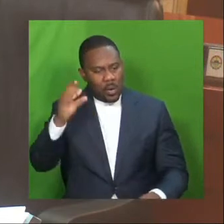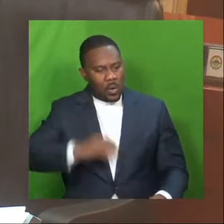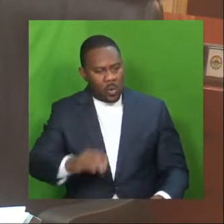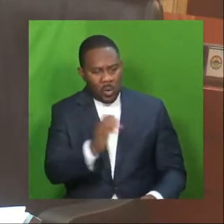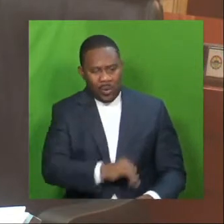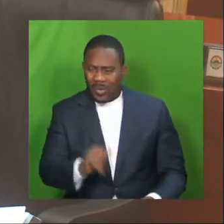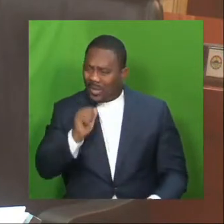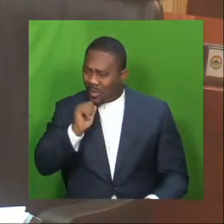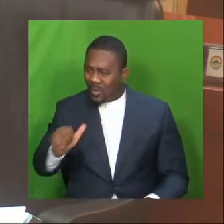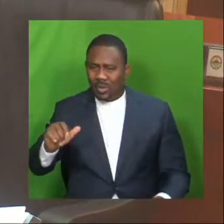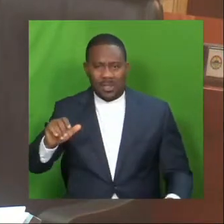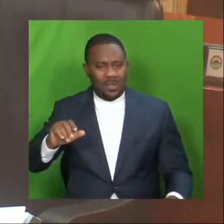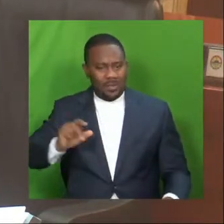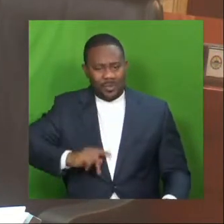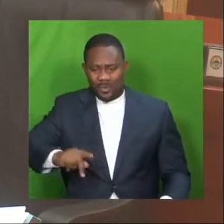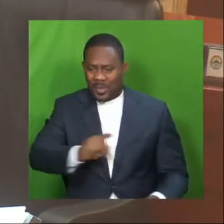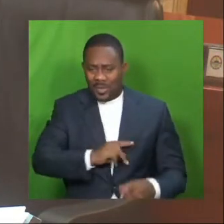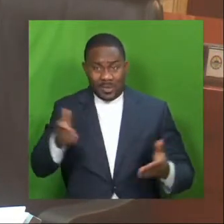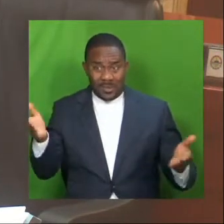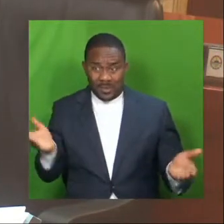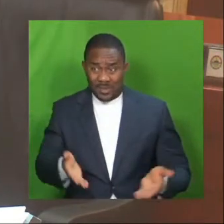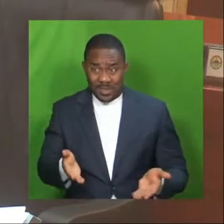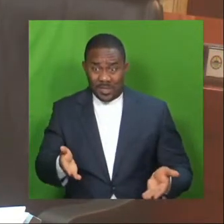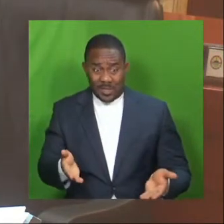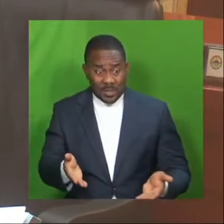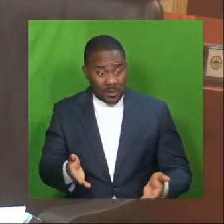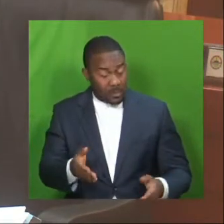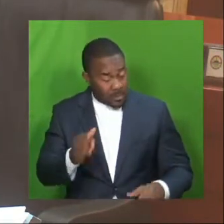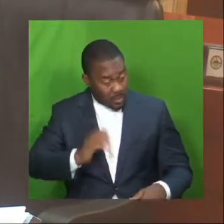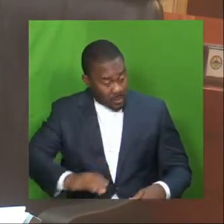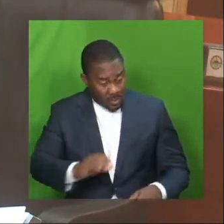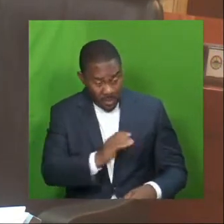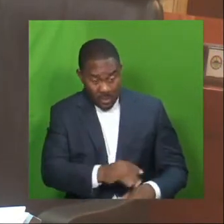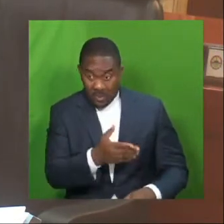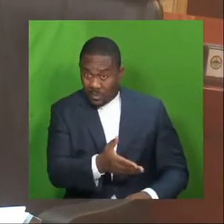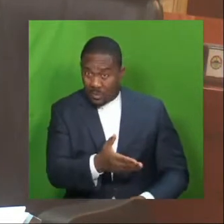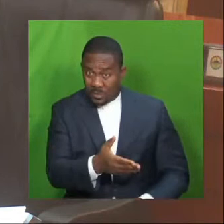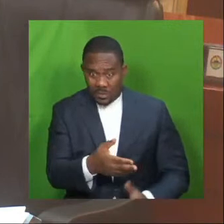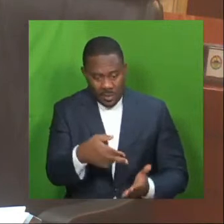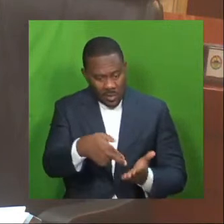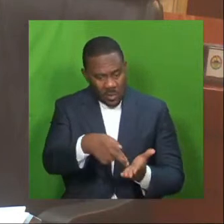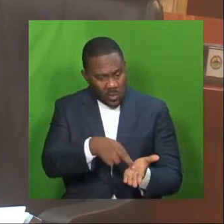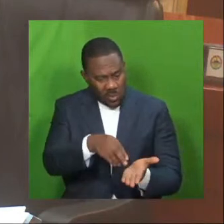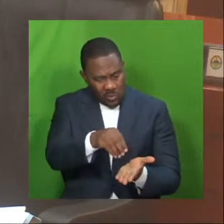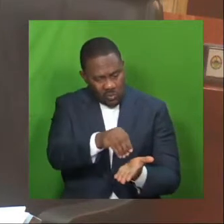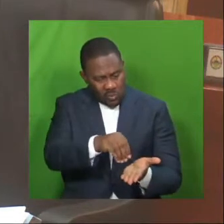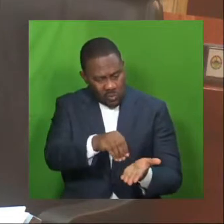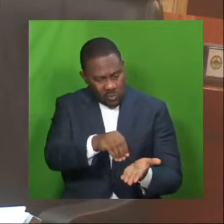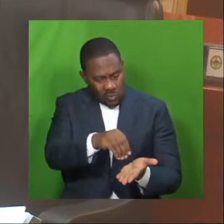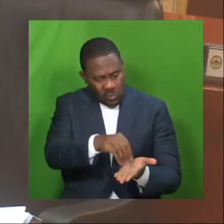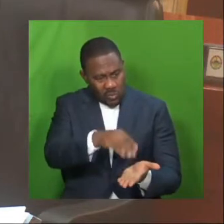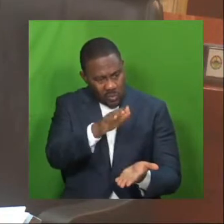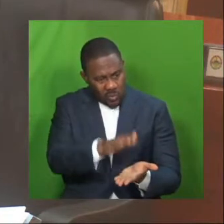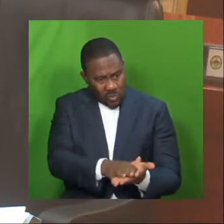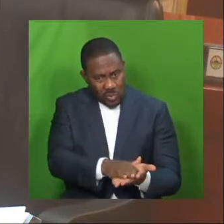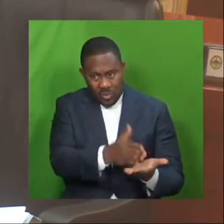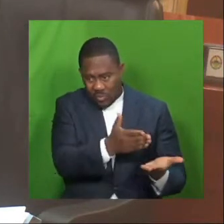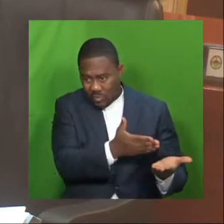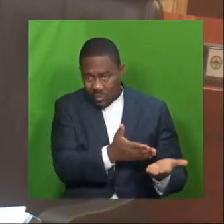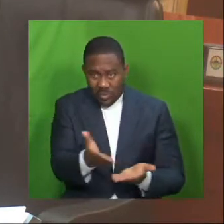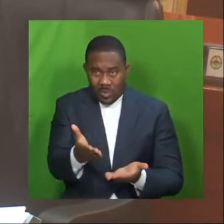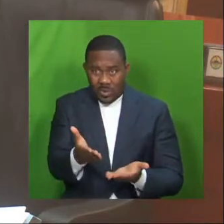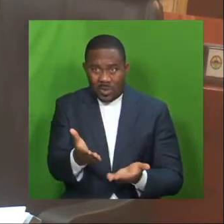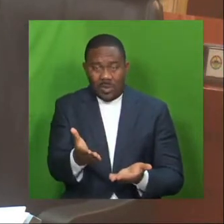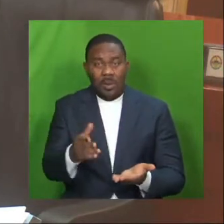So once the committee makes that determination, in a report, they submit the report